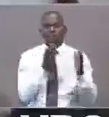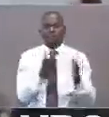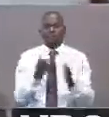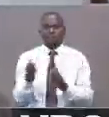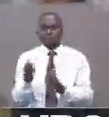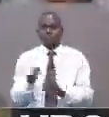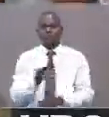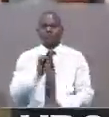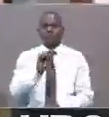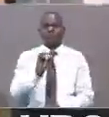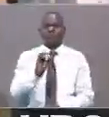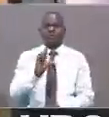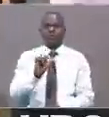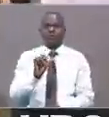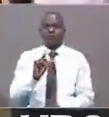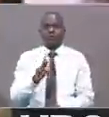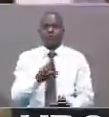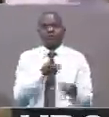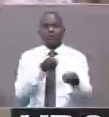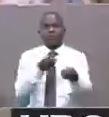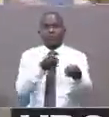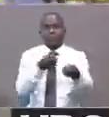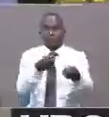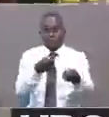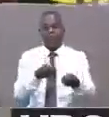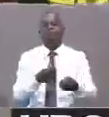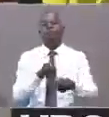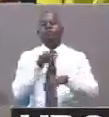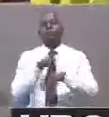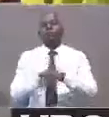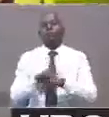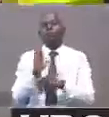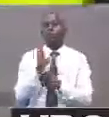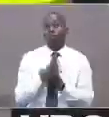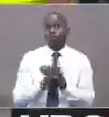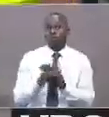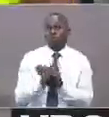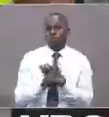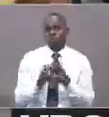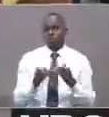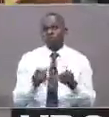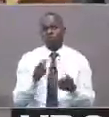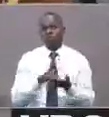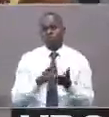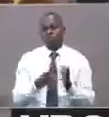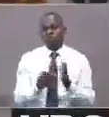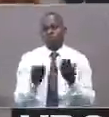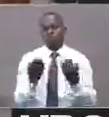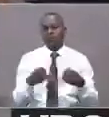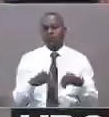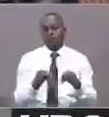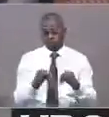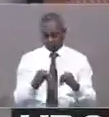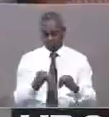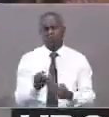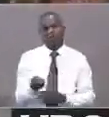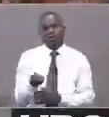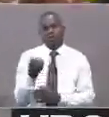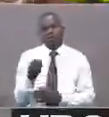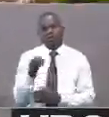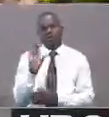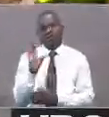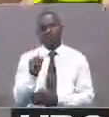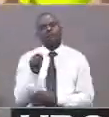solar irrigation scheme project in Impum Muntenjeru Town Council, Mukono District. The project is implemented by Nexus Green, a